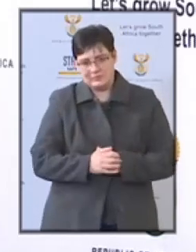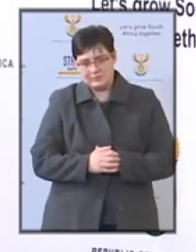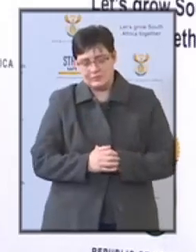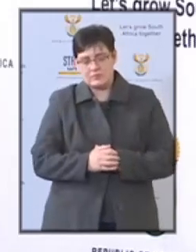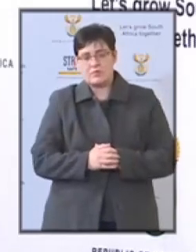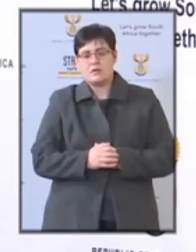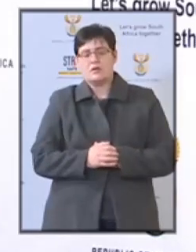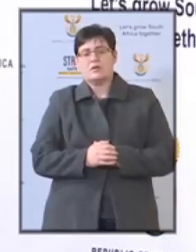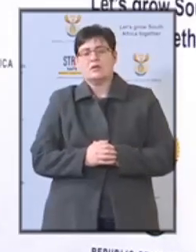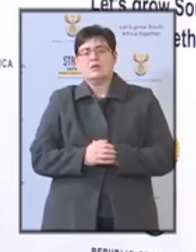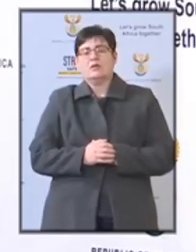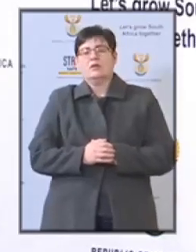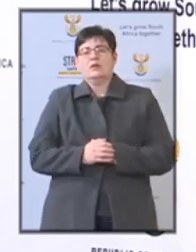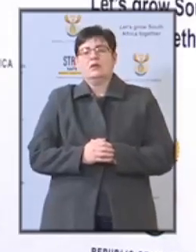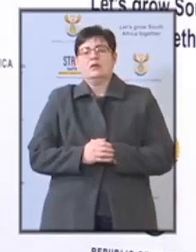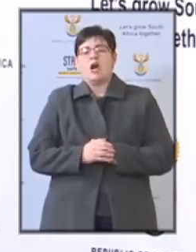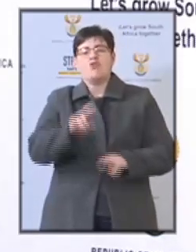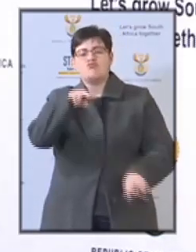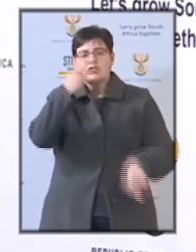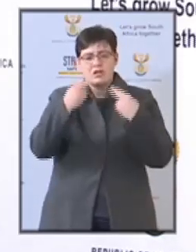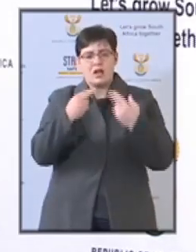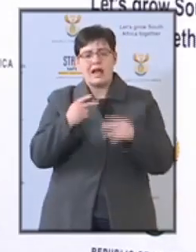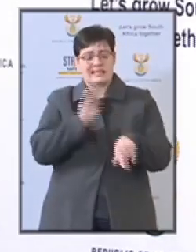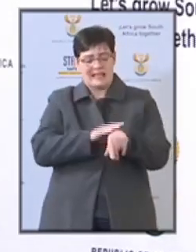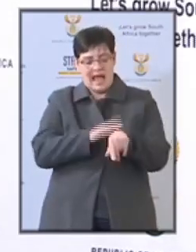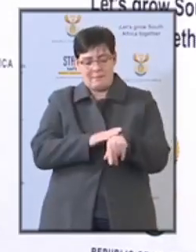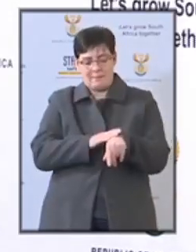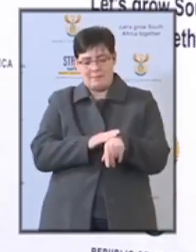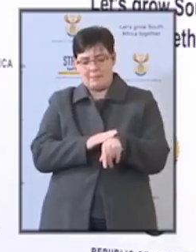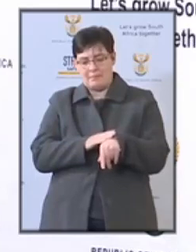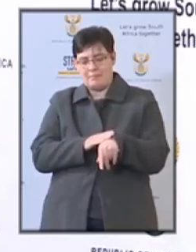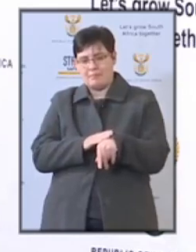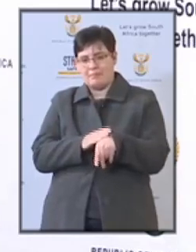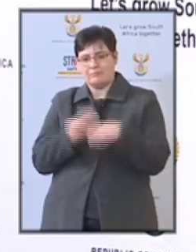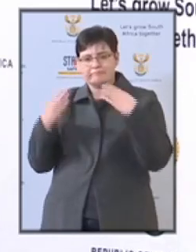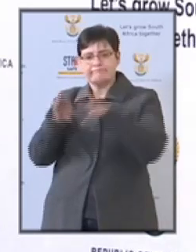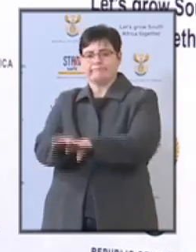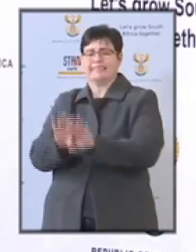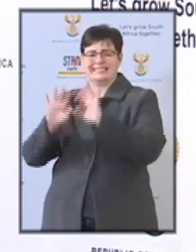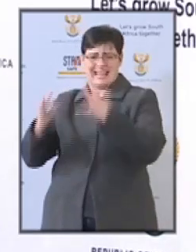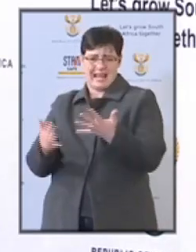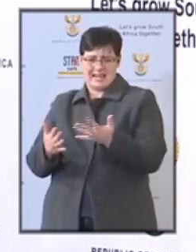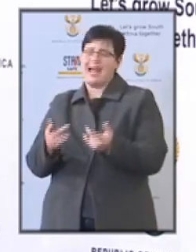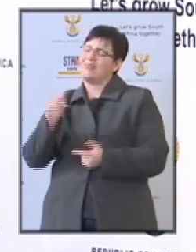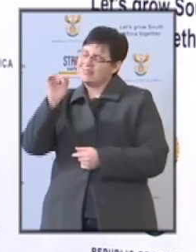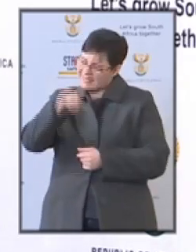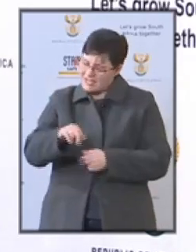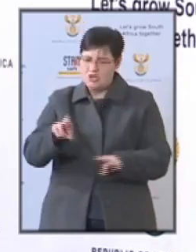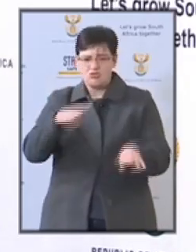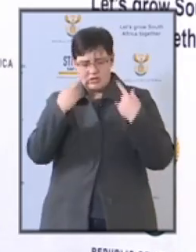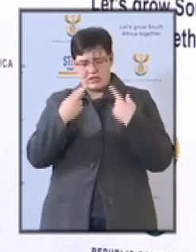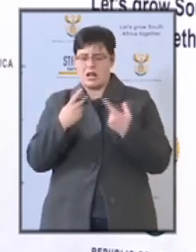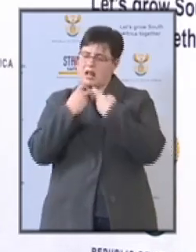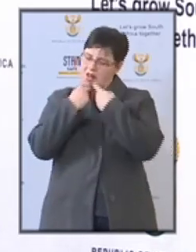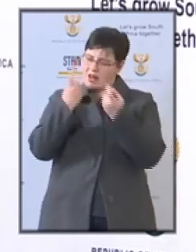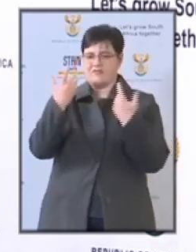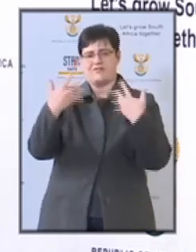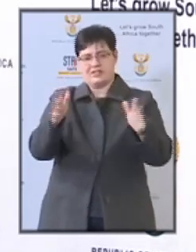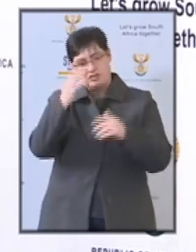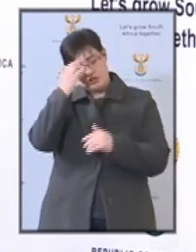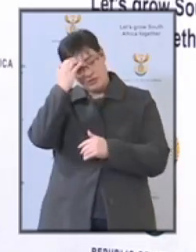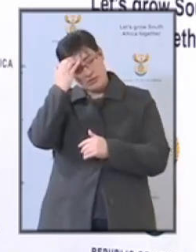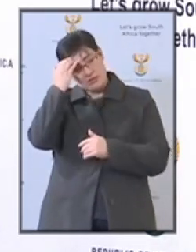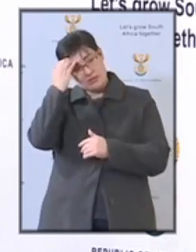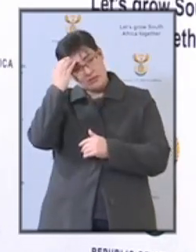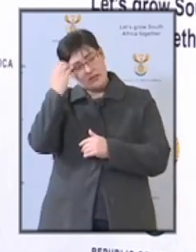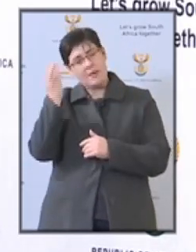In terms of the challenges with the restaurants on curfew, yes, it was raised with us. And you'd remember that the restaurants raised this matter with